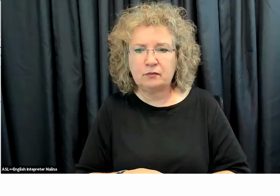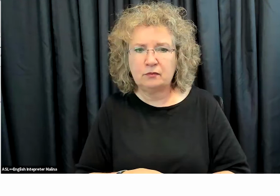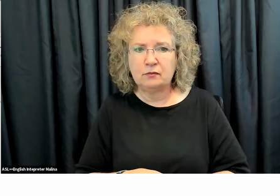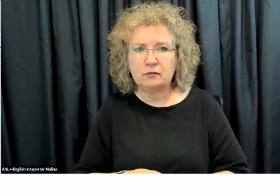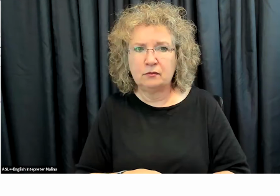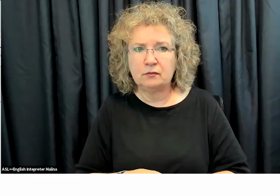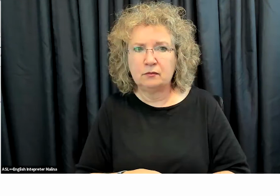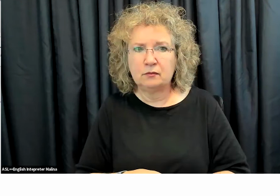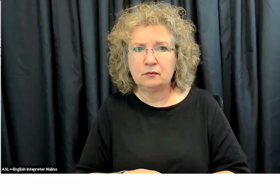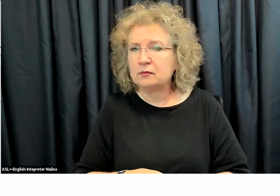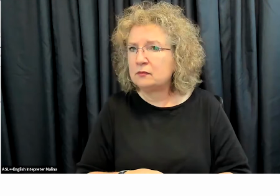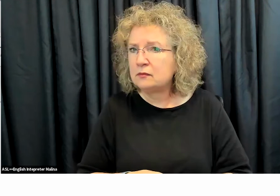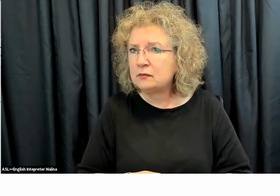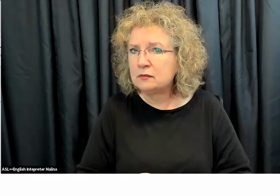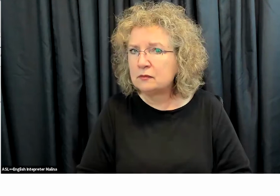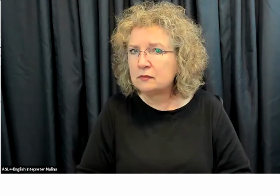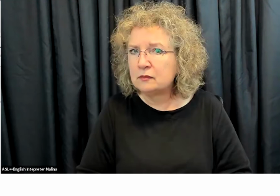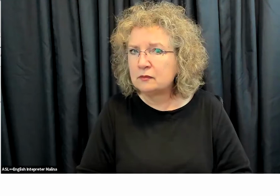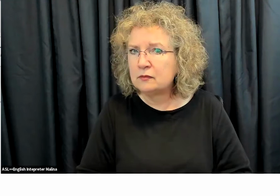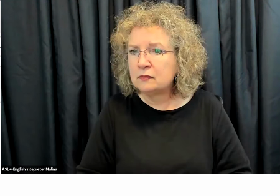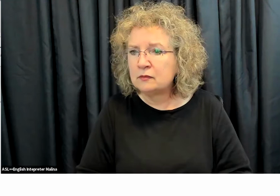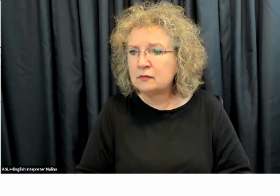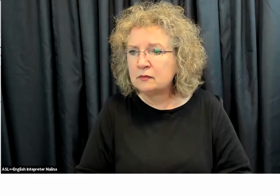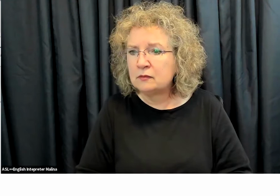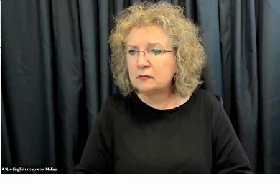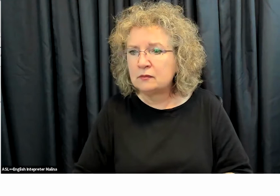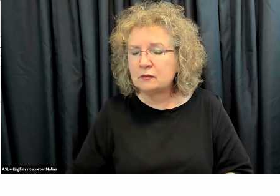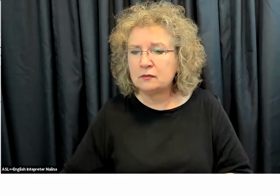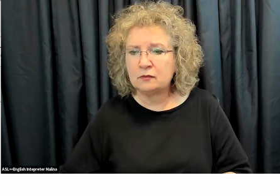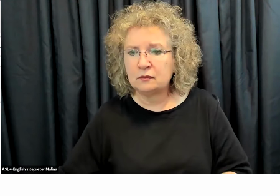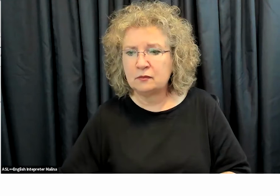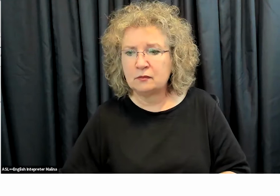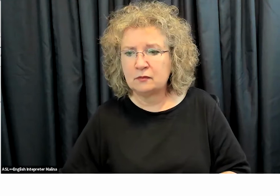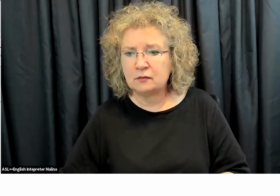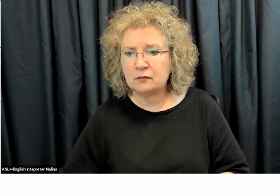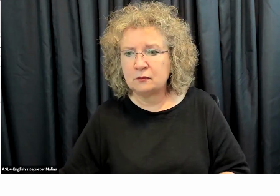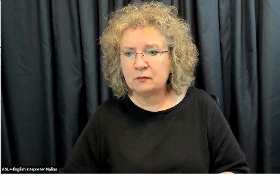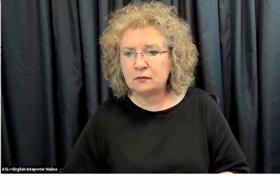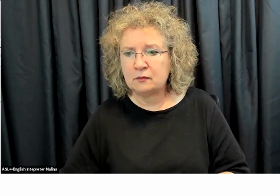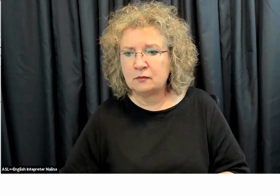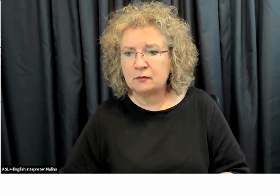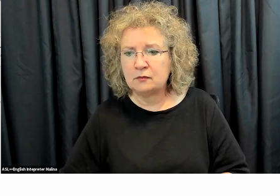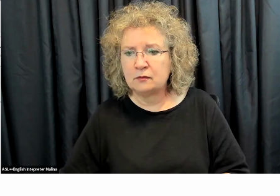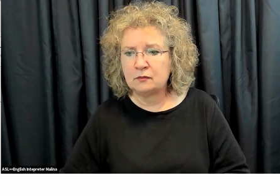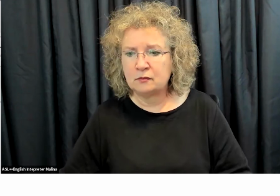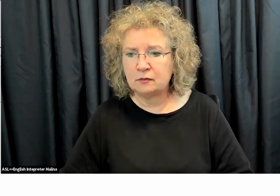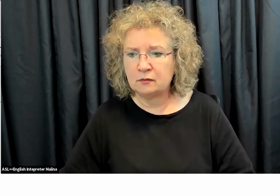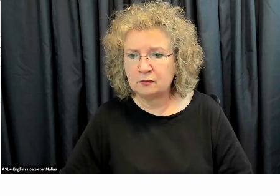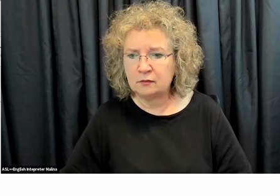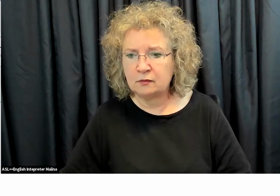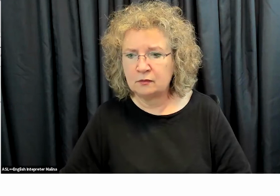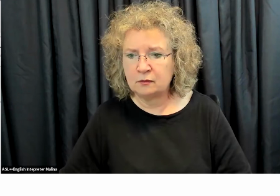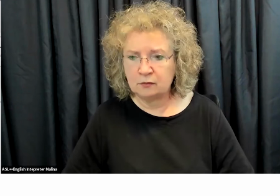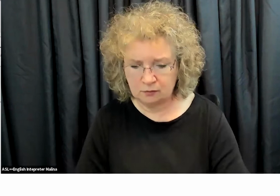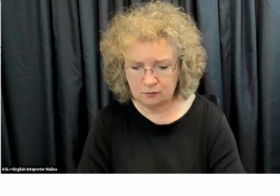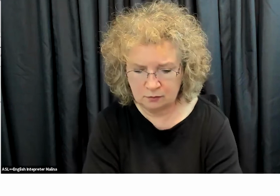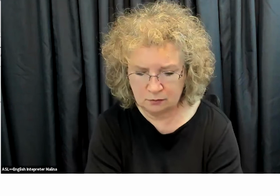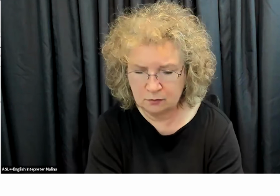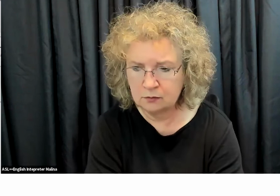We have a question for our pharmacist from Leslie Shaw. What drugs are in the stored cache? Just standard